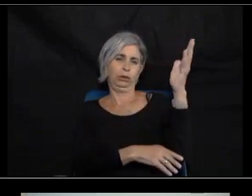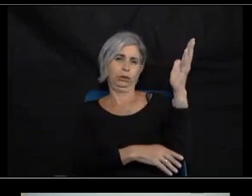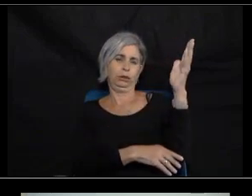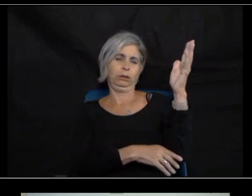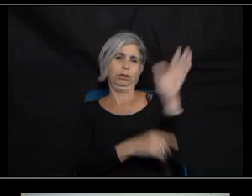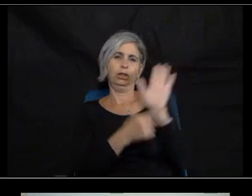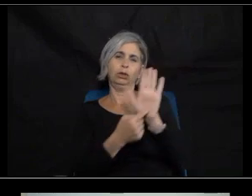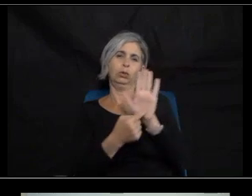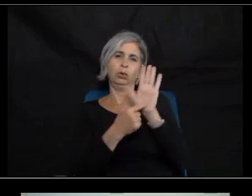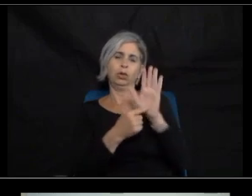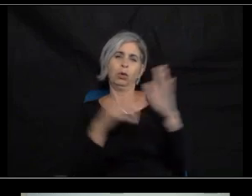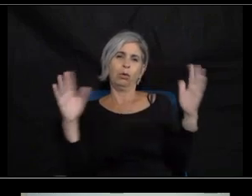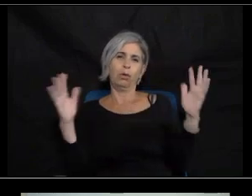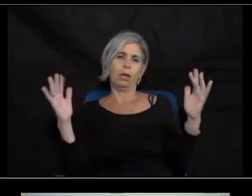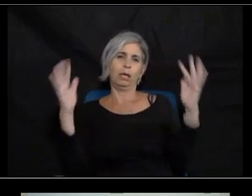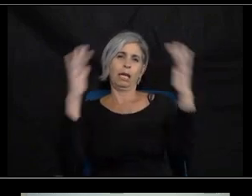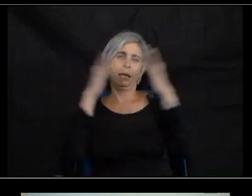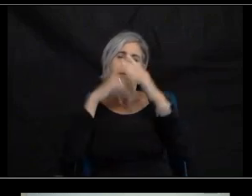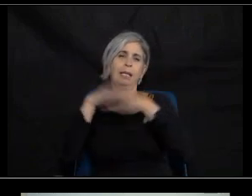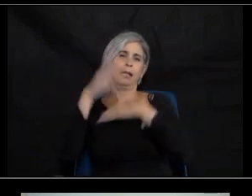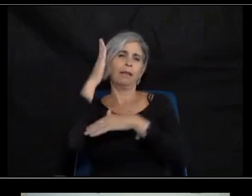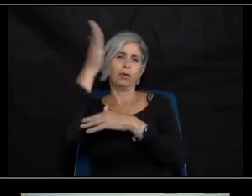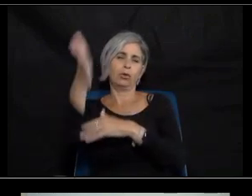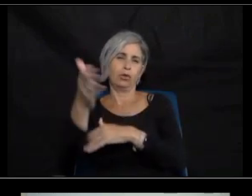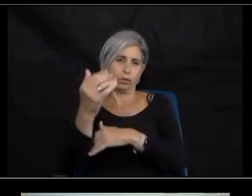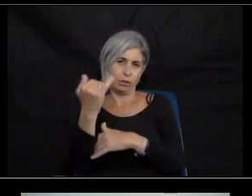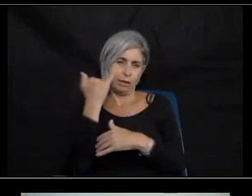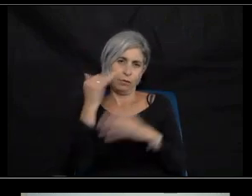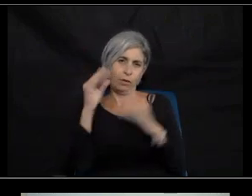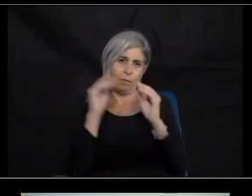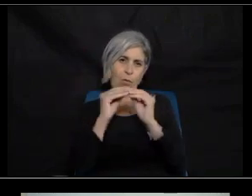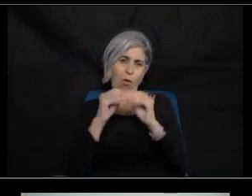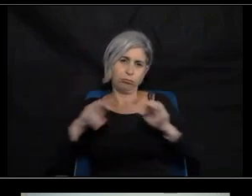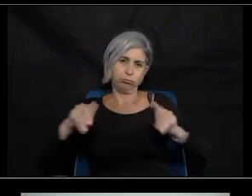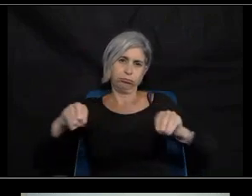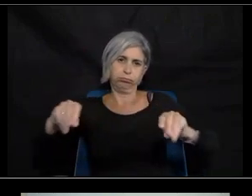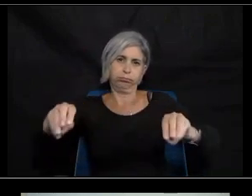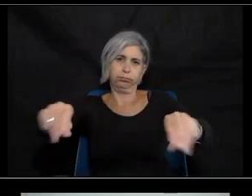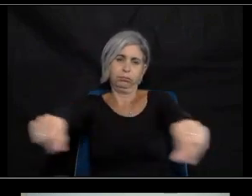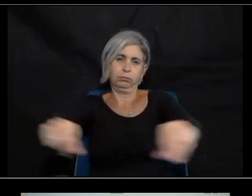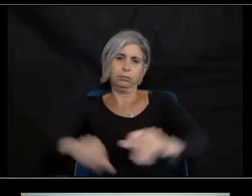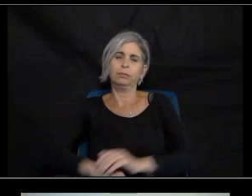our canopy might look like in the future once we plant more of those areas. Next slide.